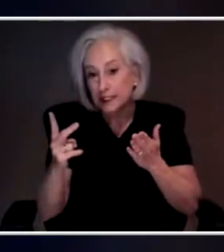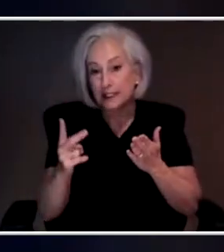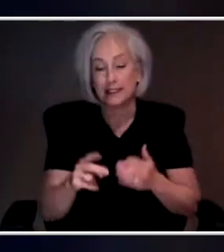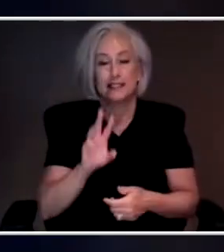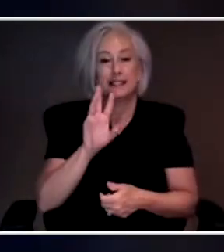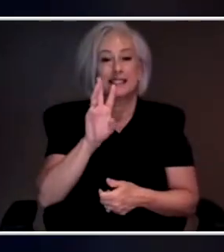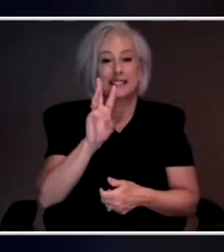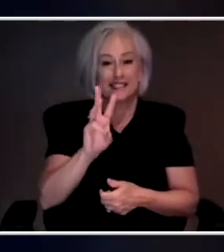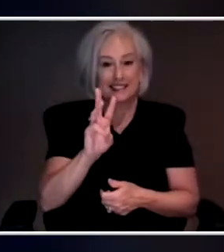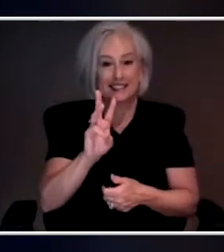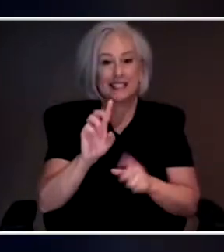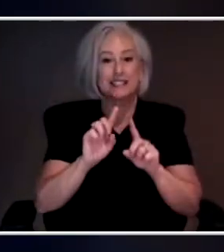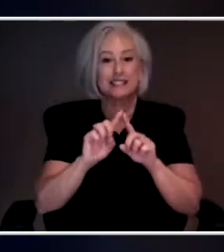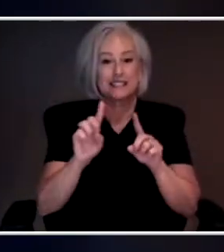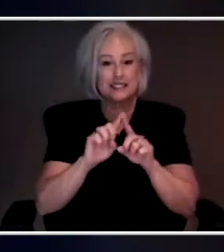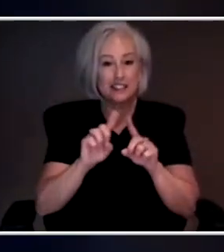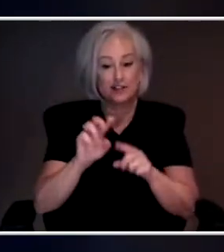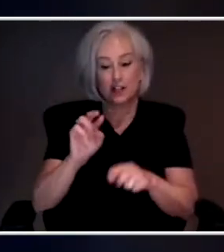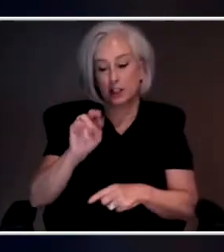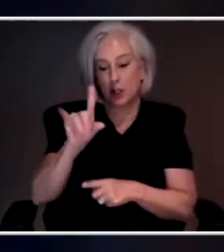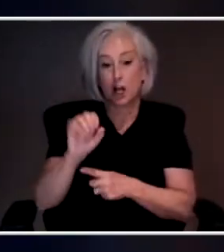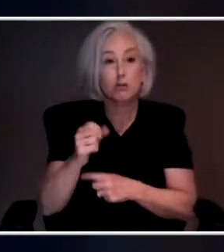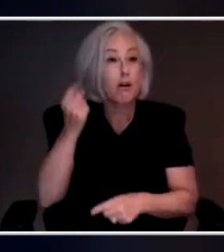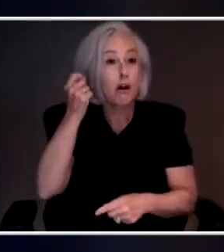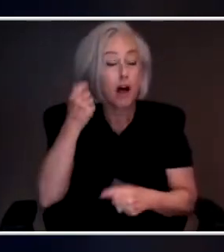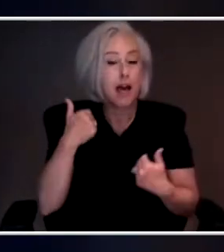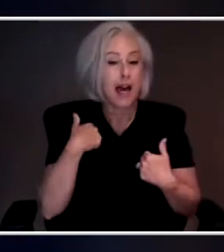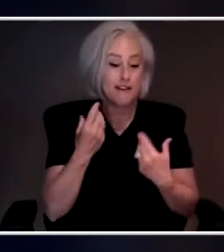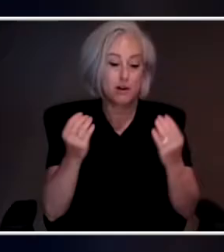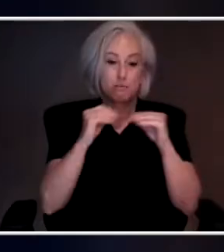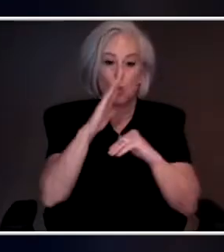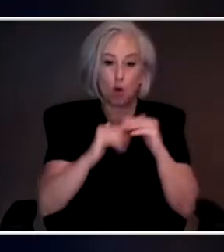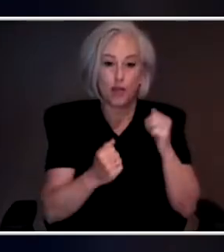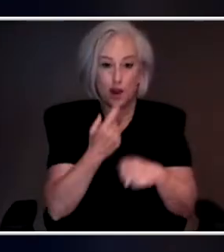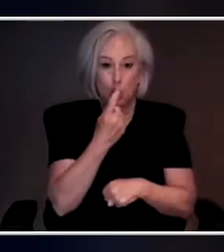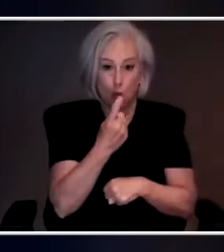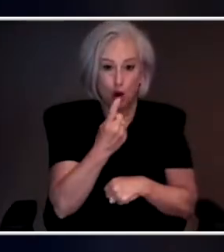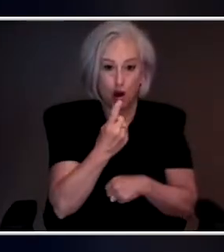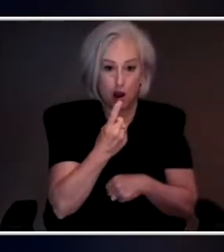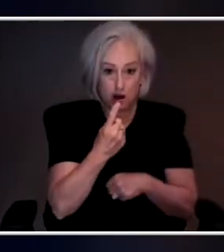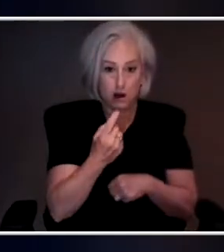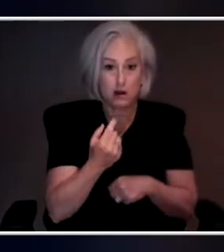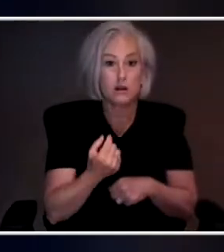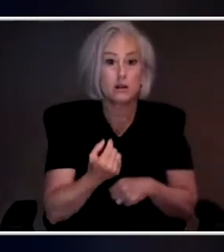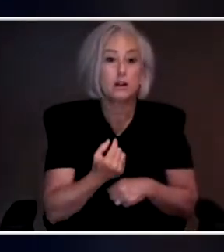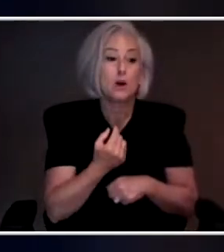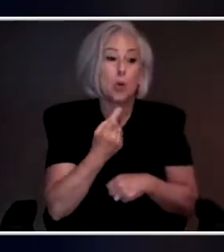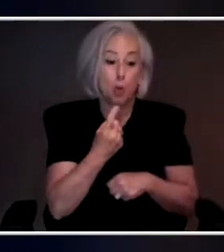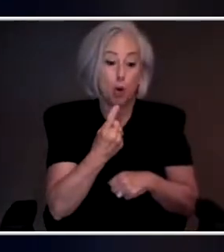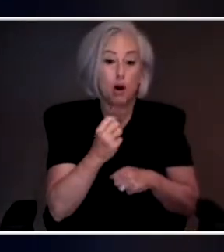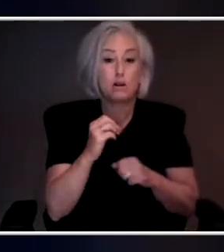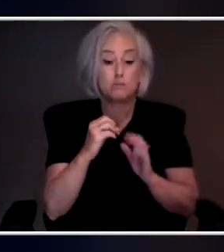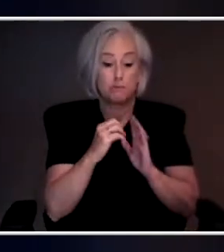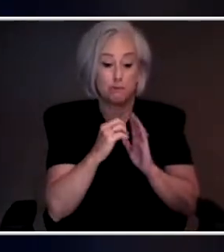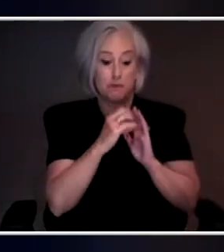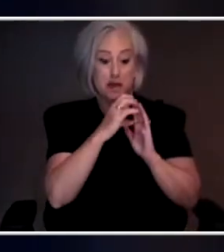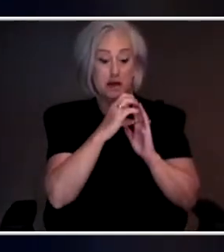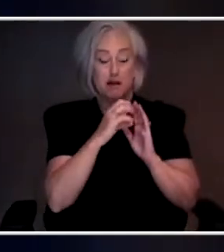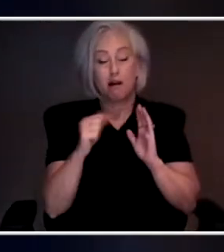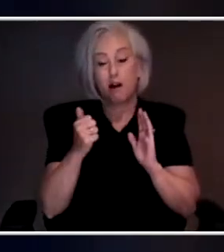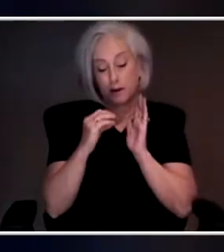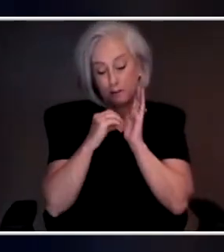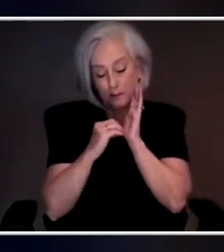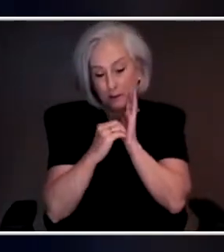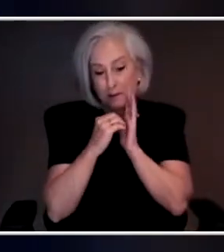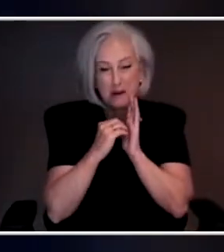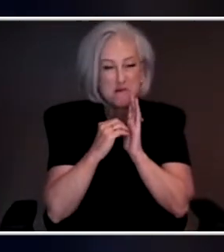various nodules, because I had more than one, but the other ones were quite a bit smaller. at any rate, the samplings were all negative for